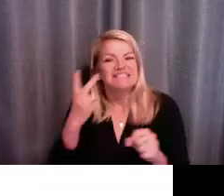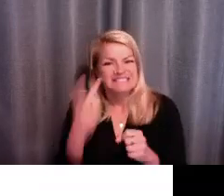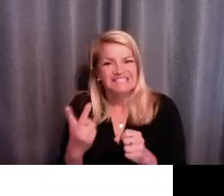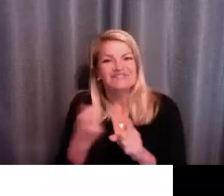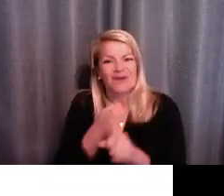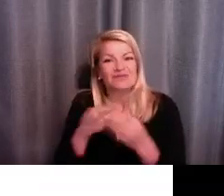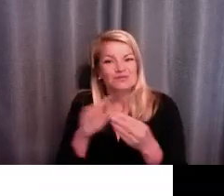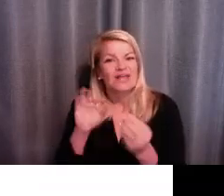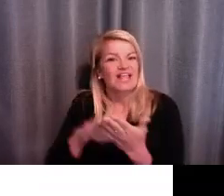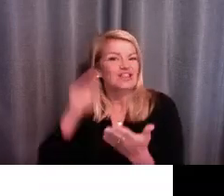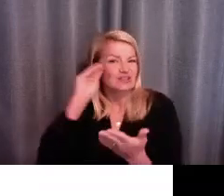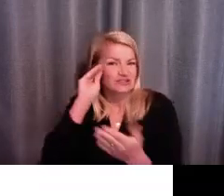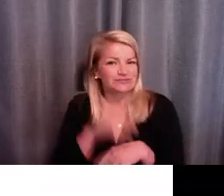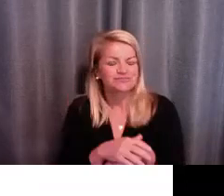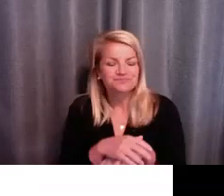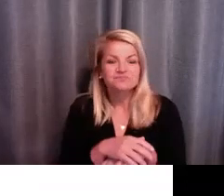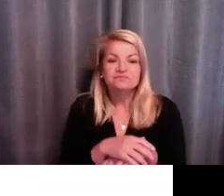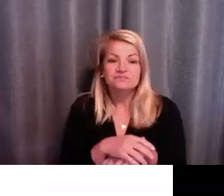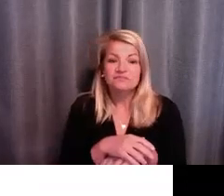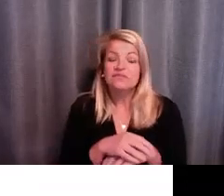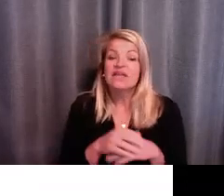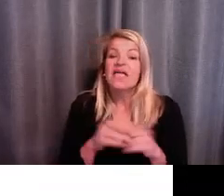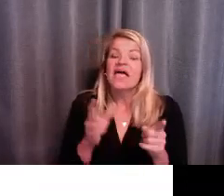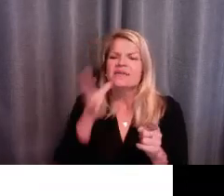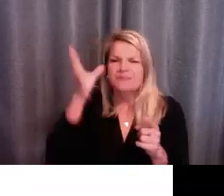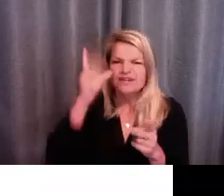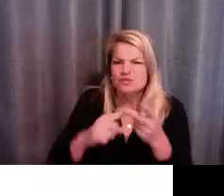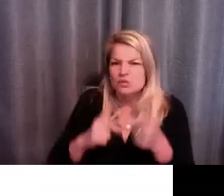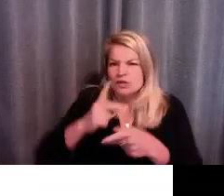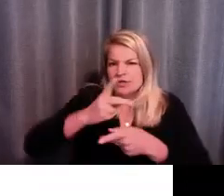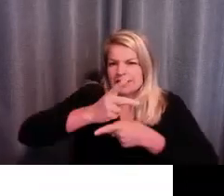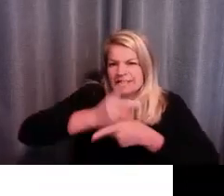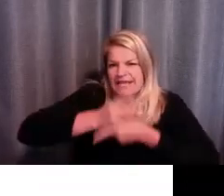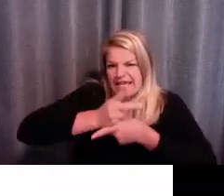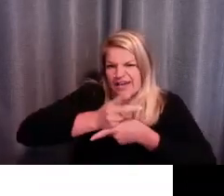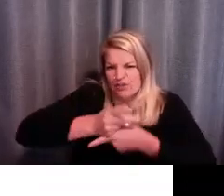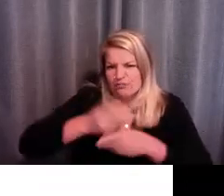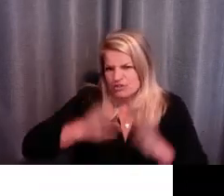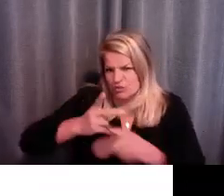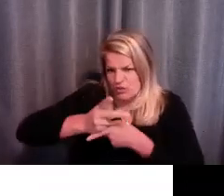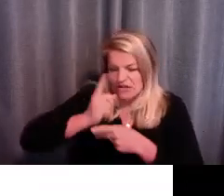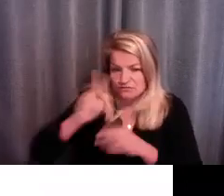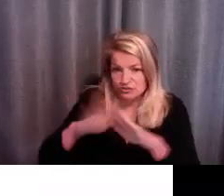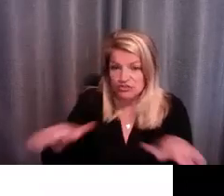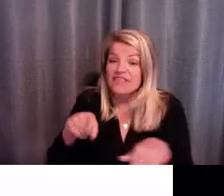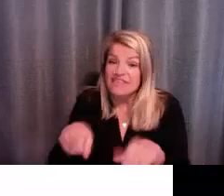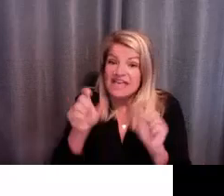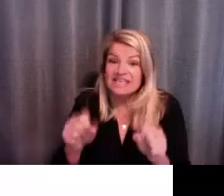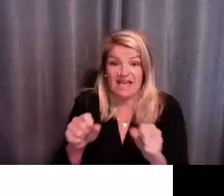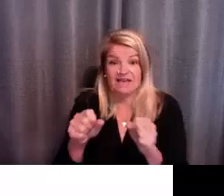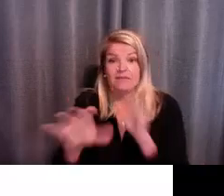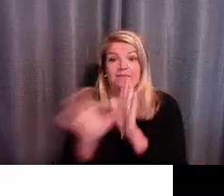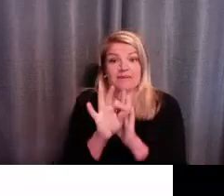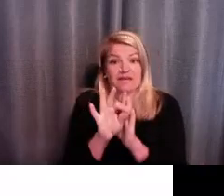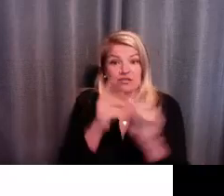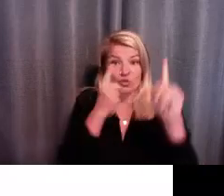And finally, caregivers were the primary decision makers in developing the goals for this intervention, determining the